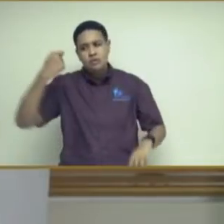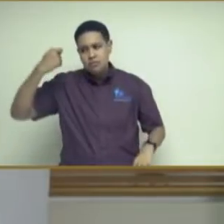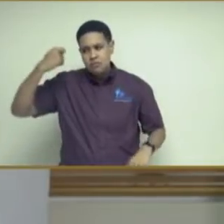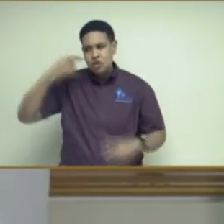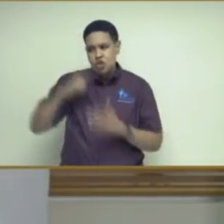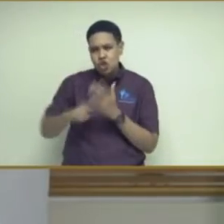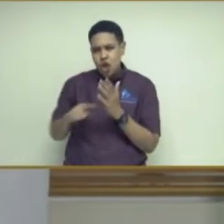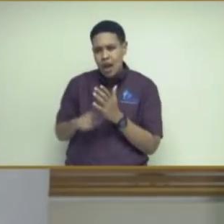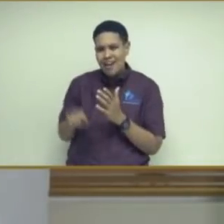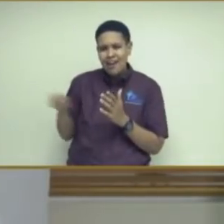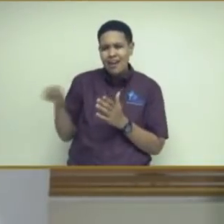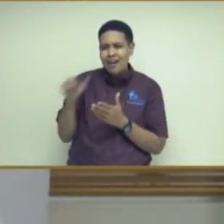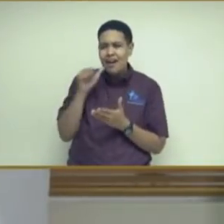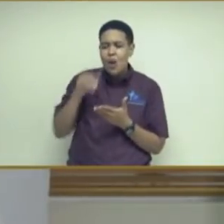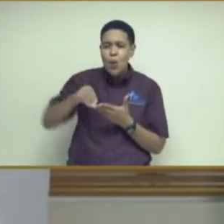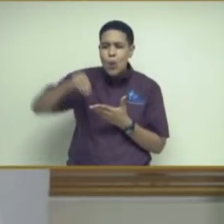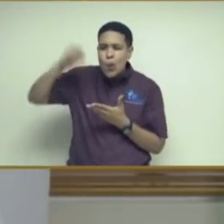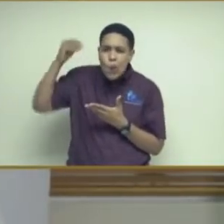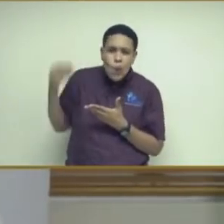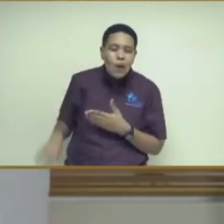very expensive